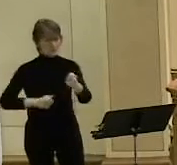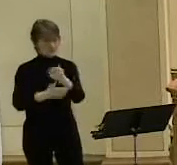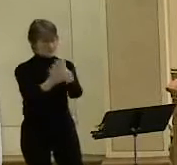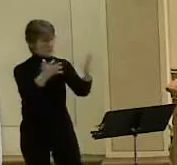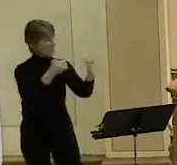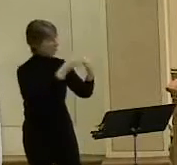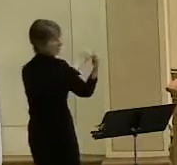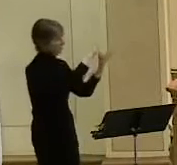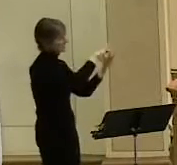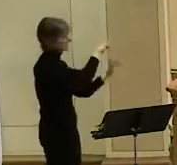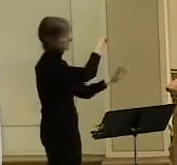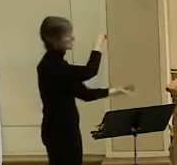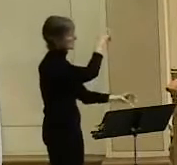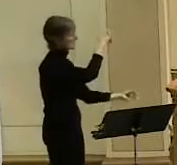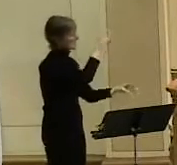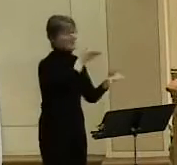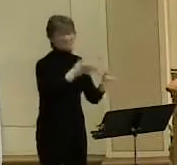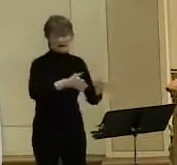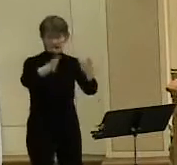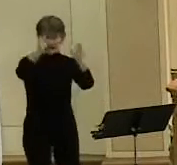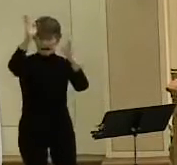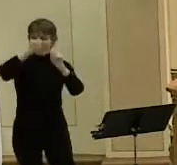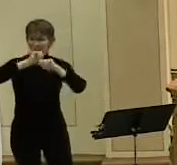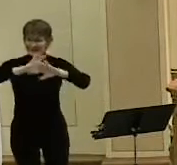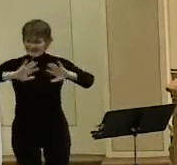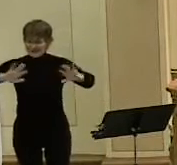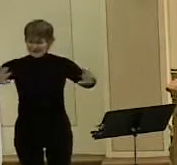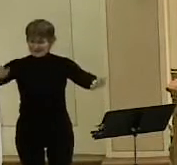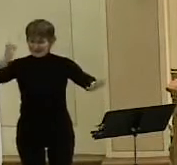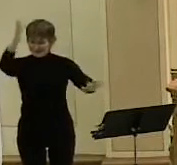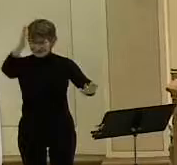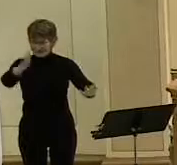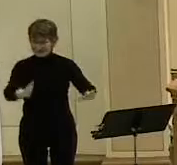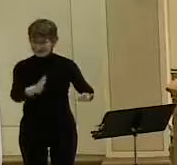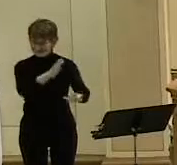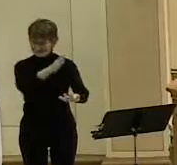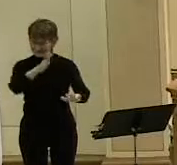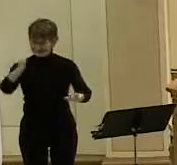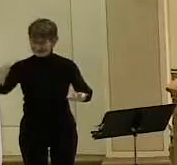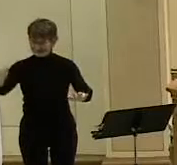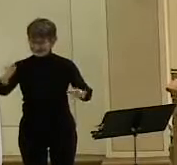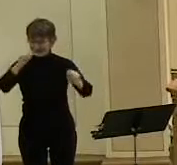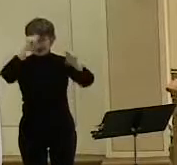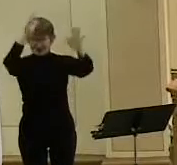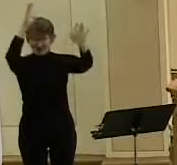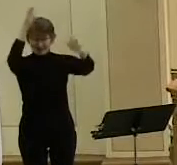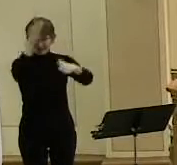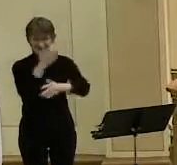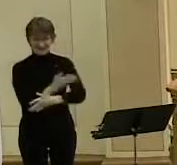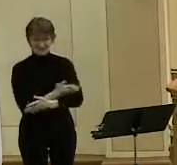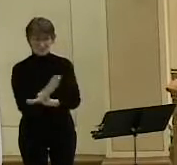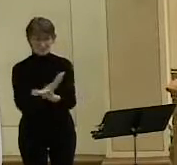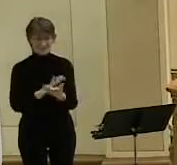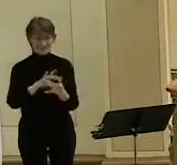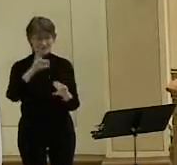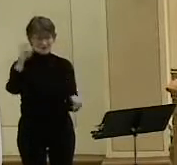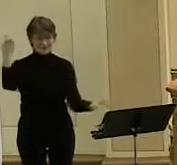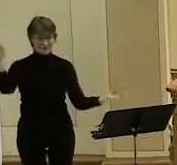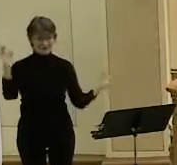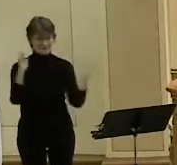you. And may Almighty God bless you, the Father, and of the Son, and of the Holy